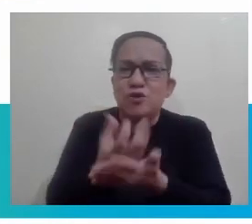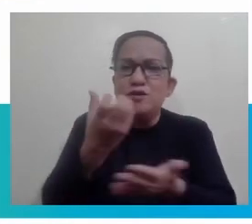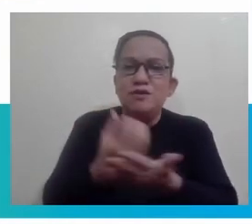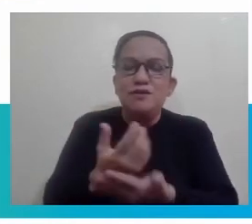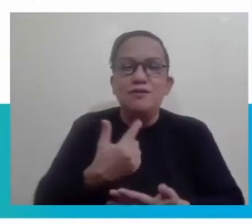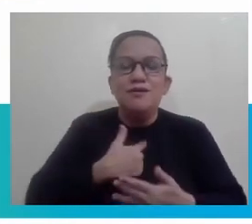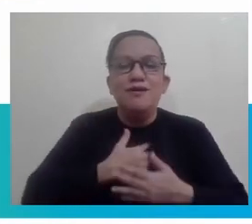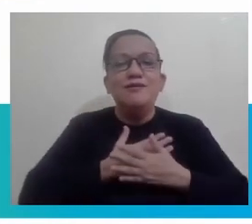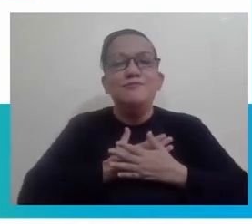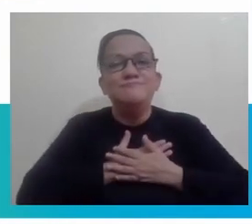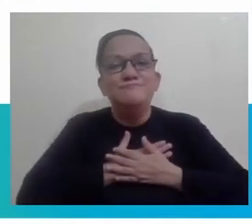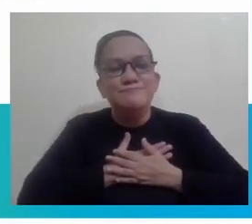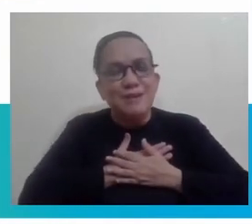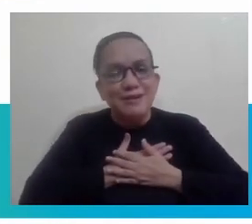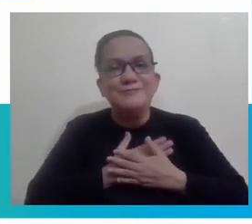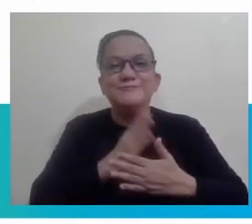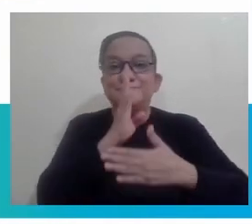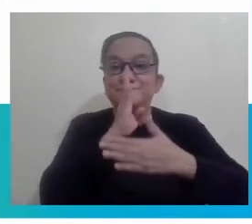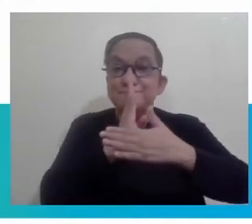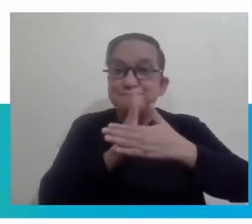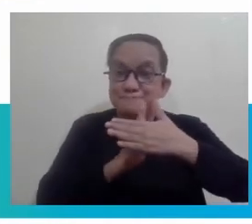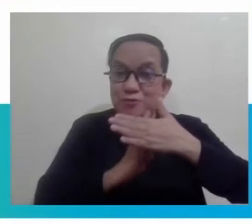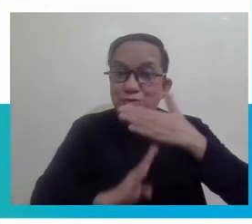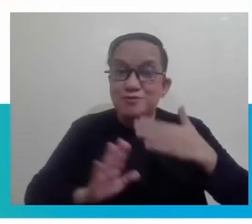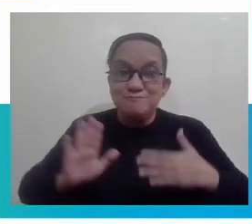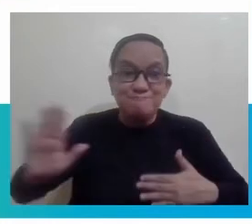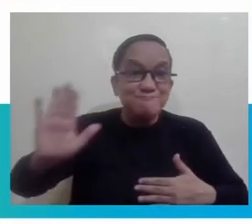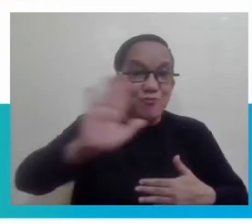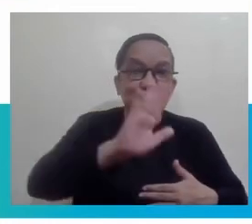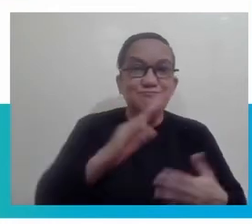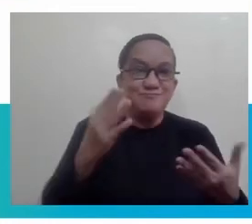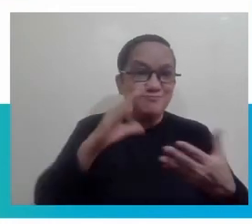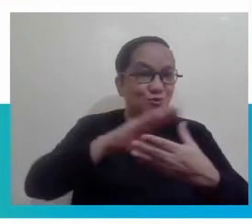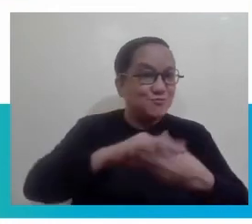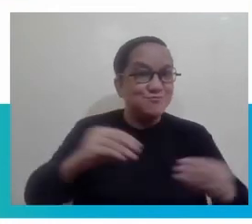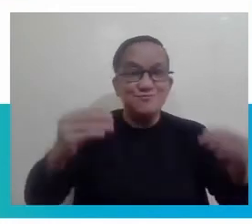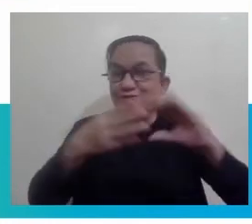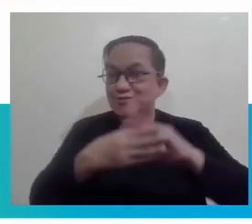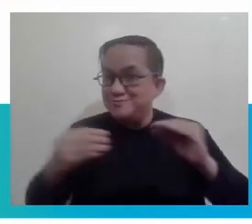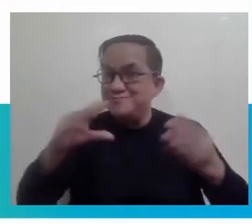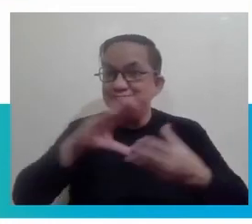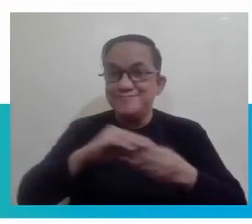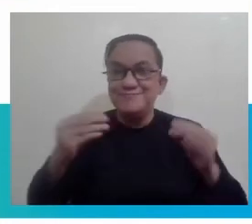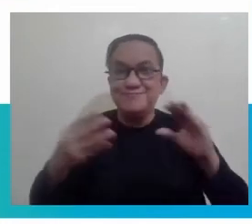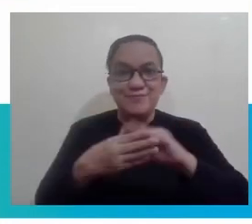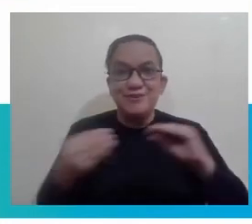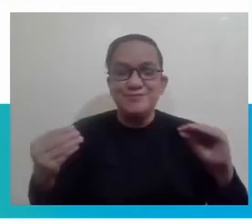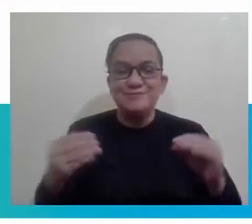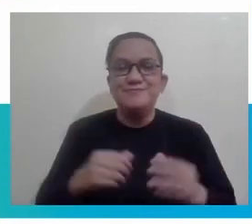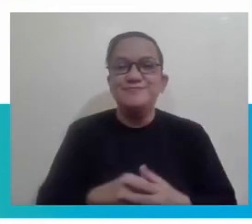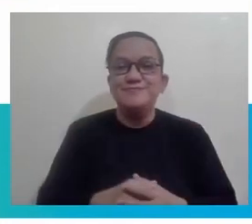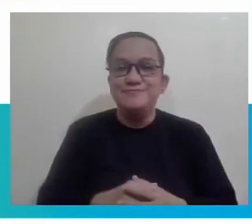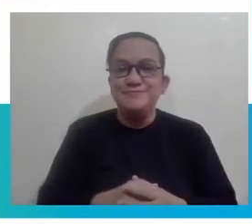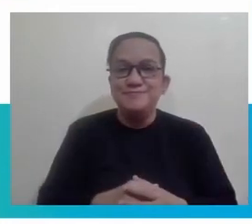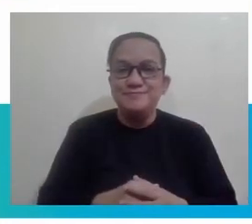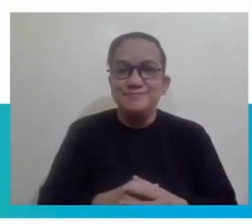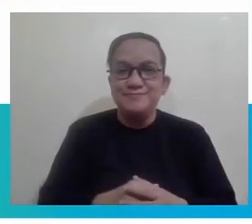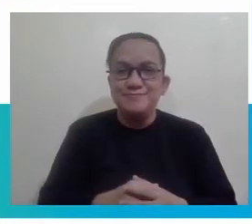your stories. And coming back to the remarks just made, I think we completely agree